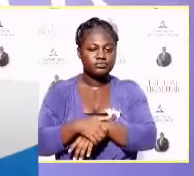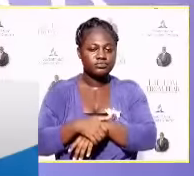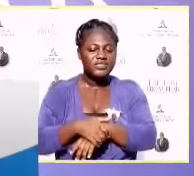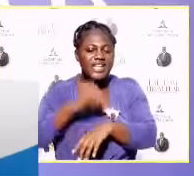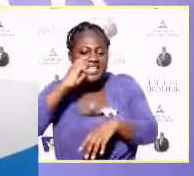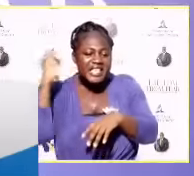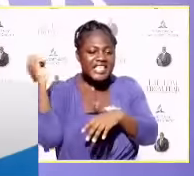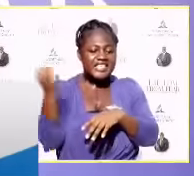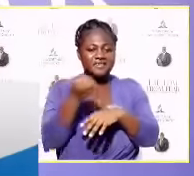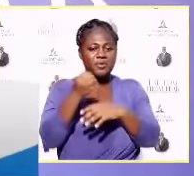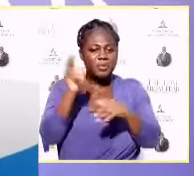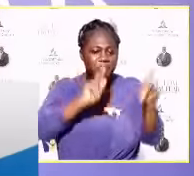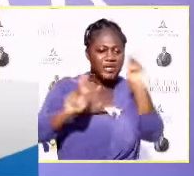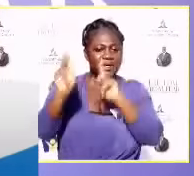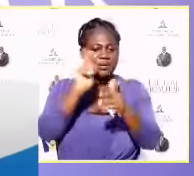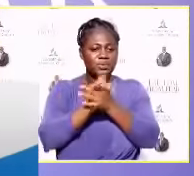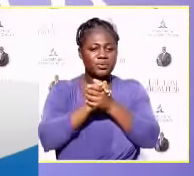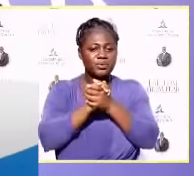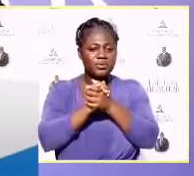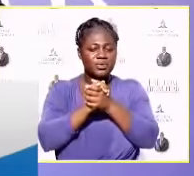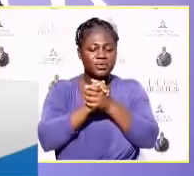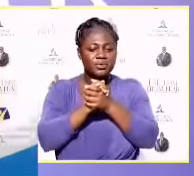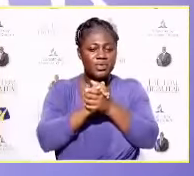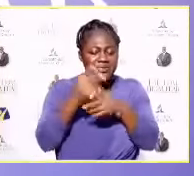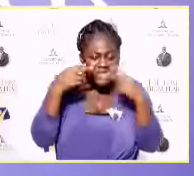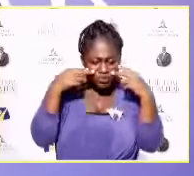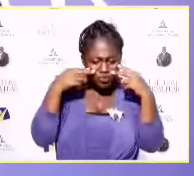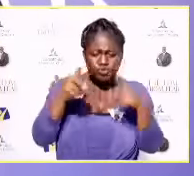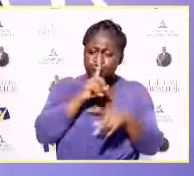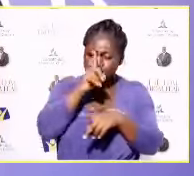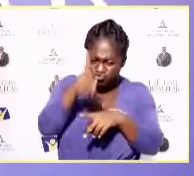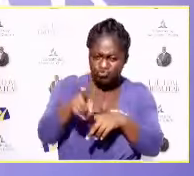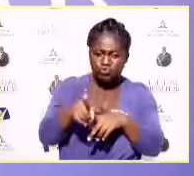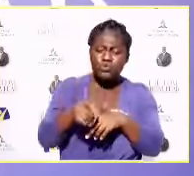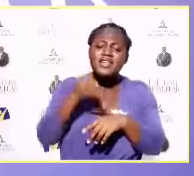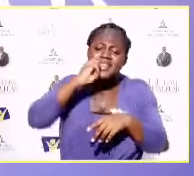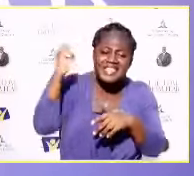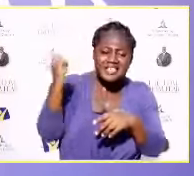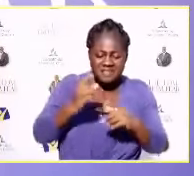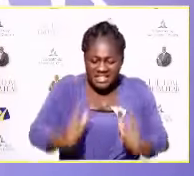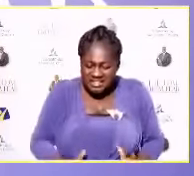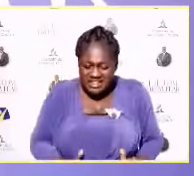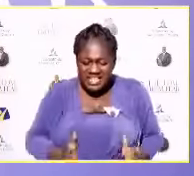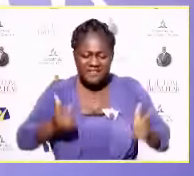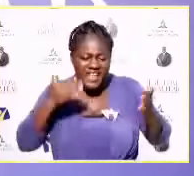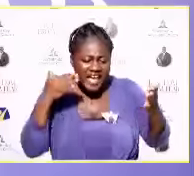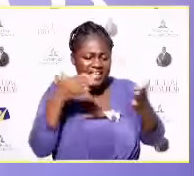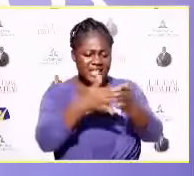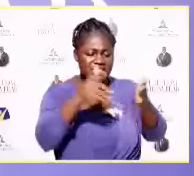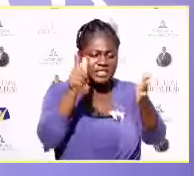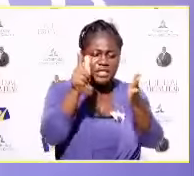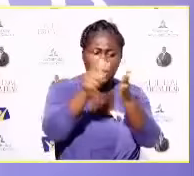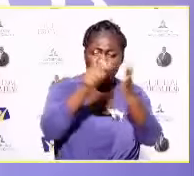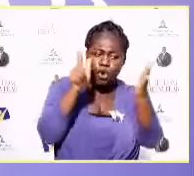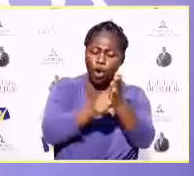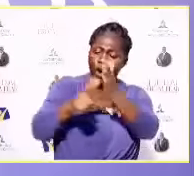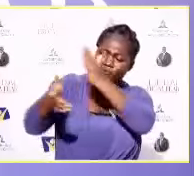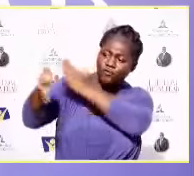evil. And we saw that evil simply is living contrary to what?